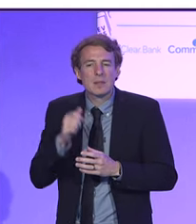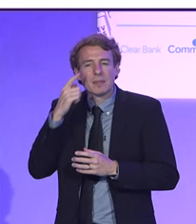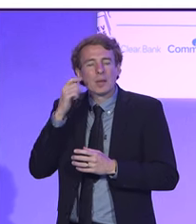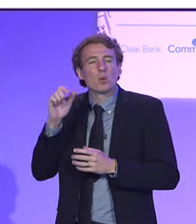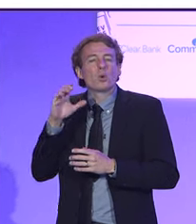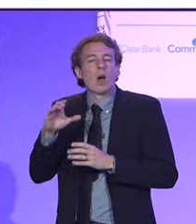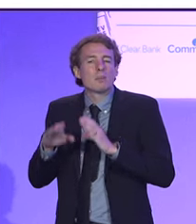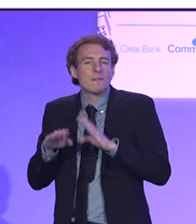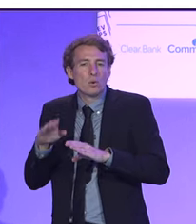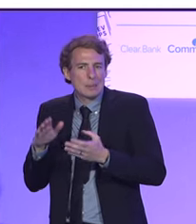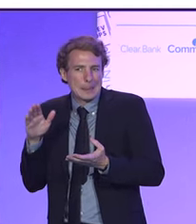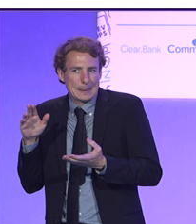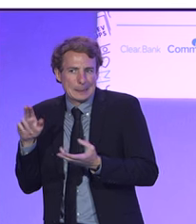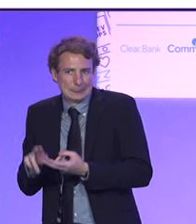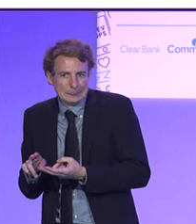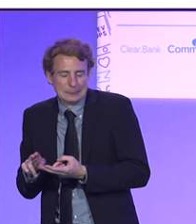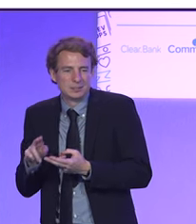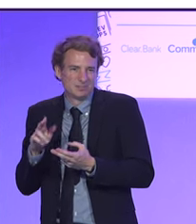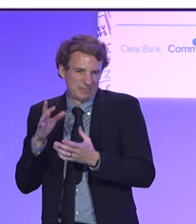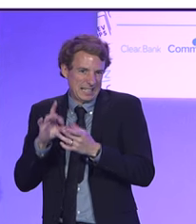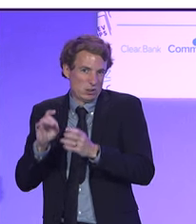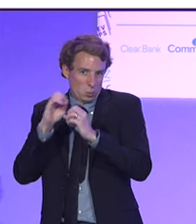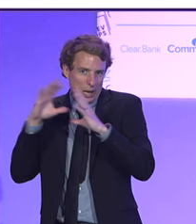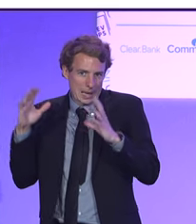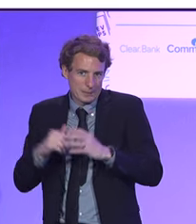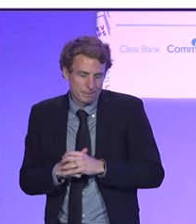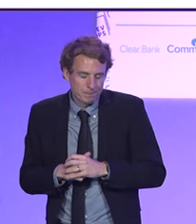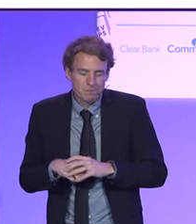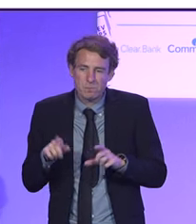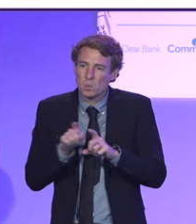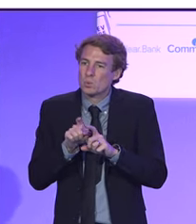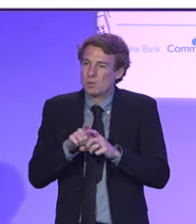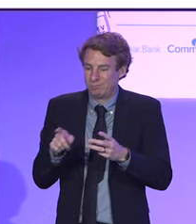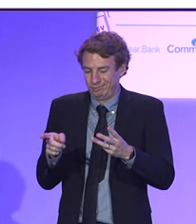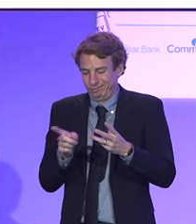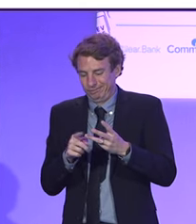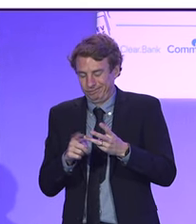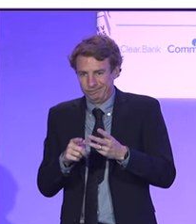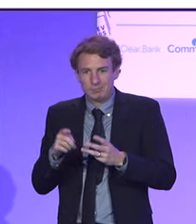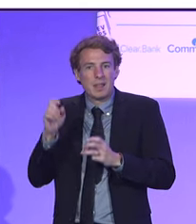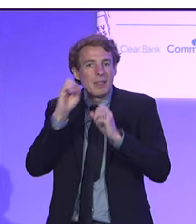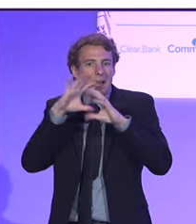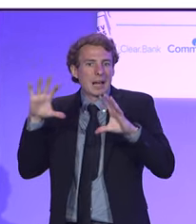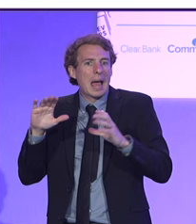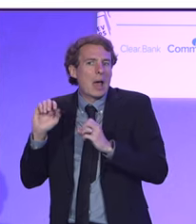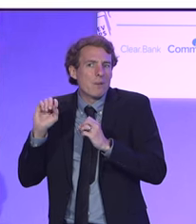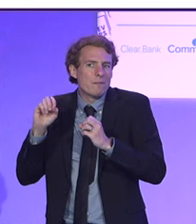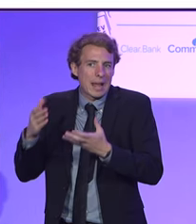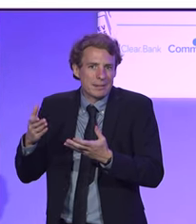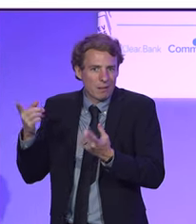into holding cloud vendors accountable for carbon emissions, and then I'm going to wrap up